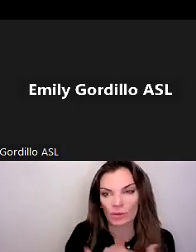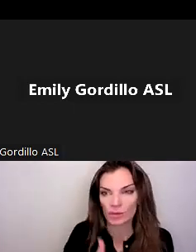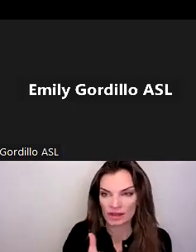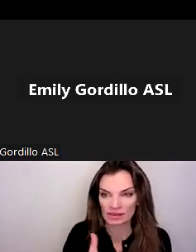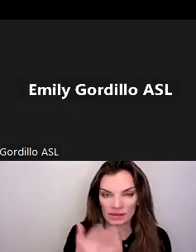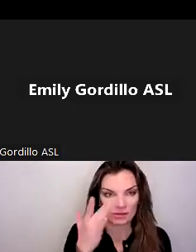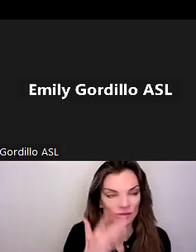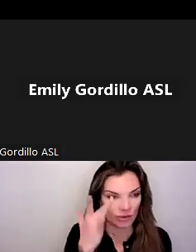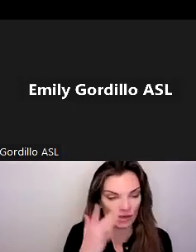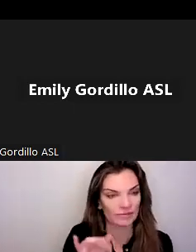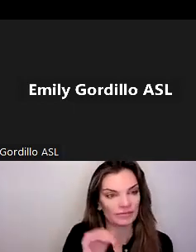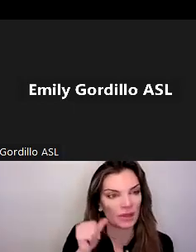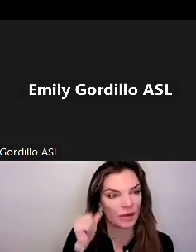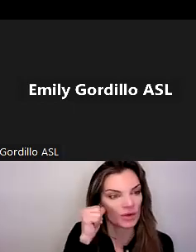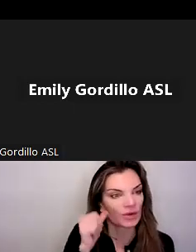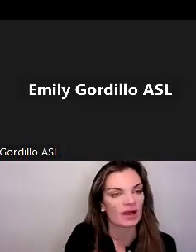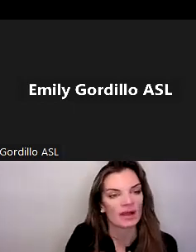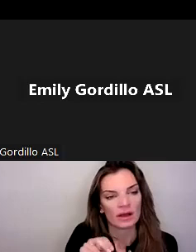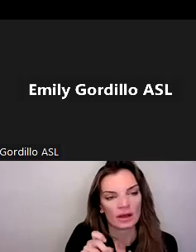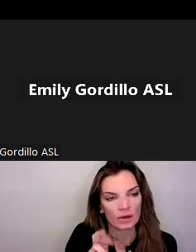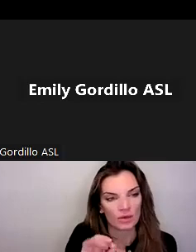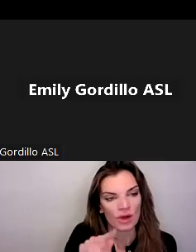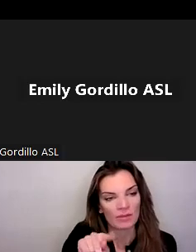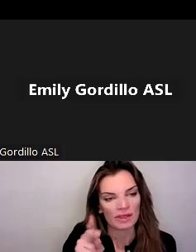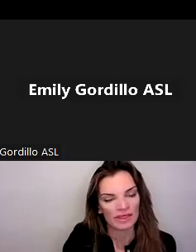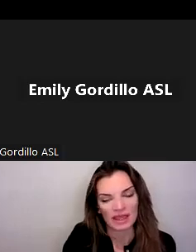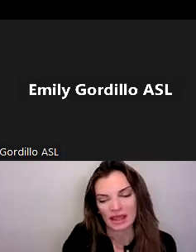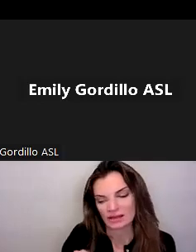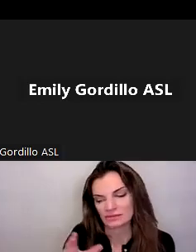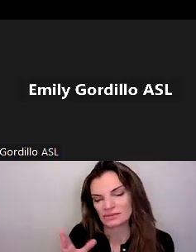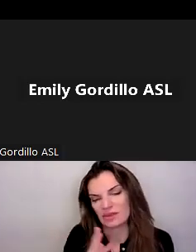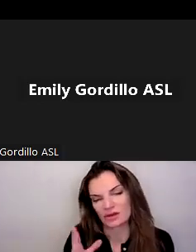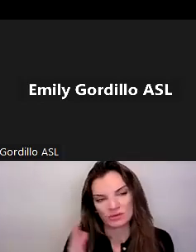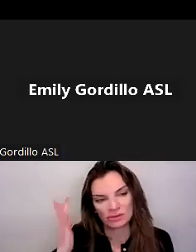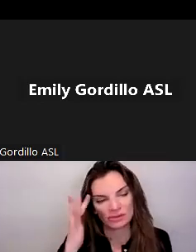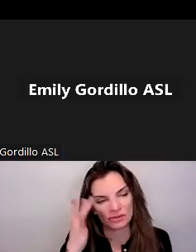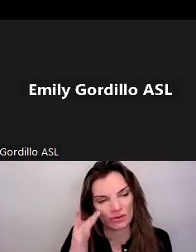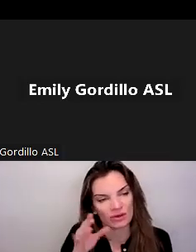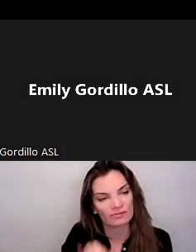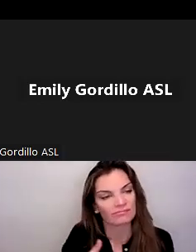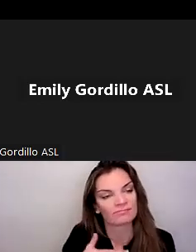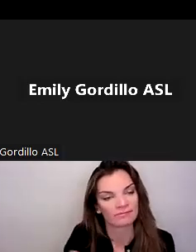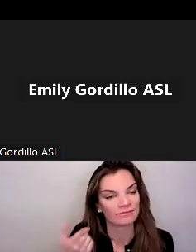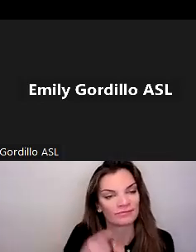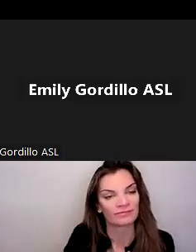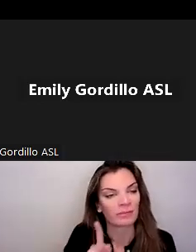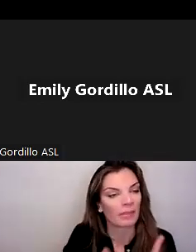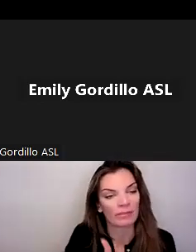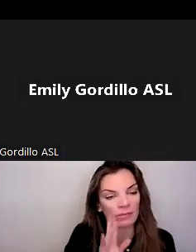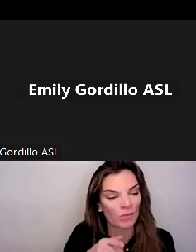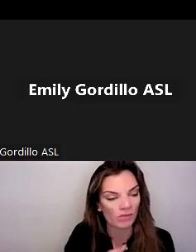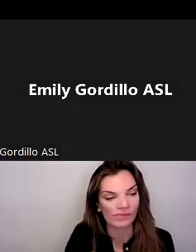disorder and auditory neuropathy spectrum disorder. But they are ones where a lot of times people will